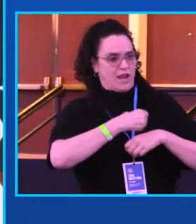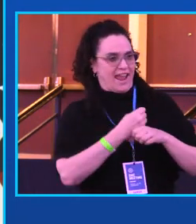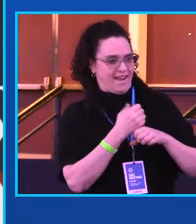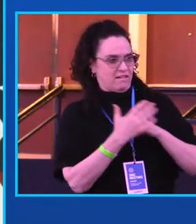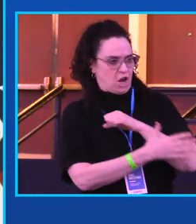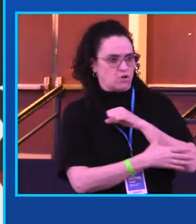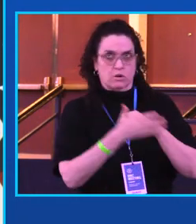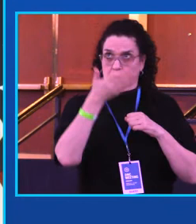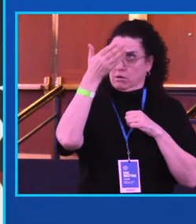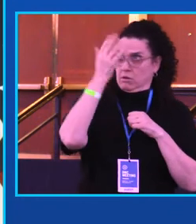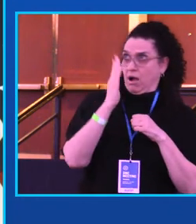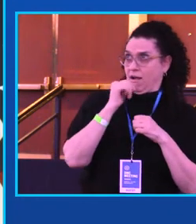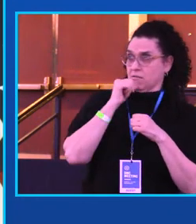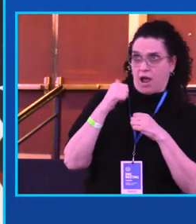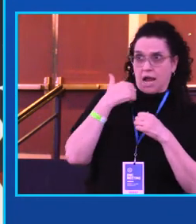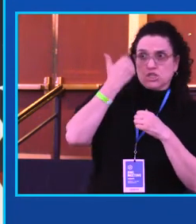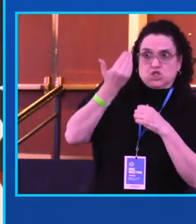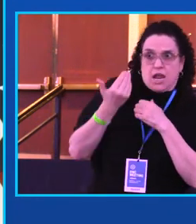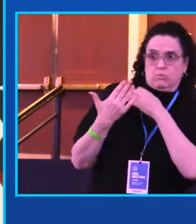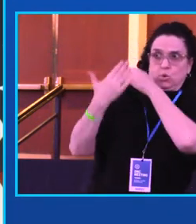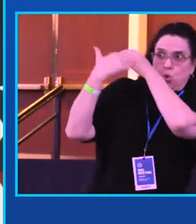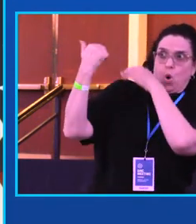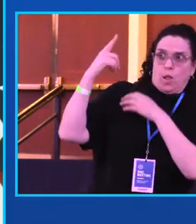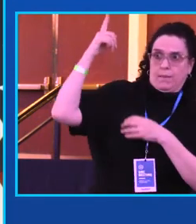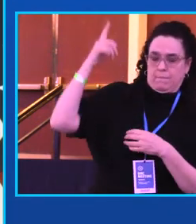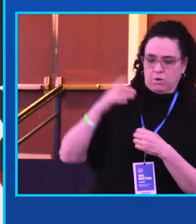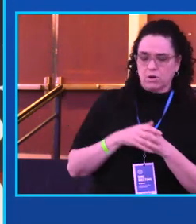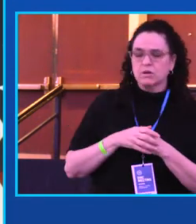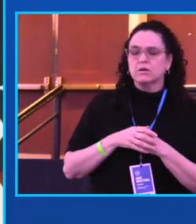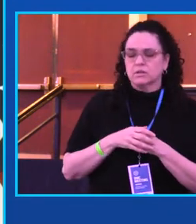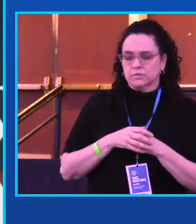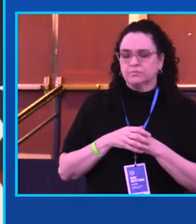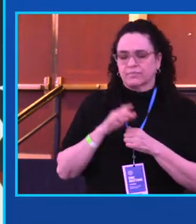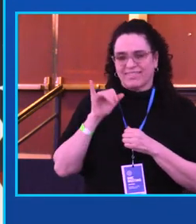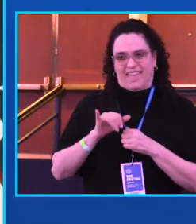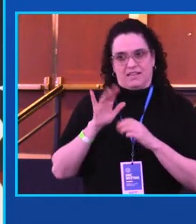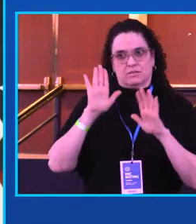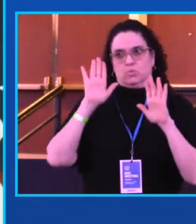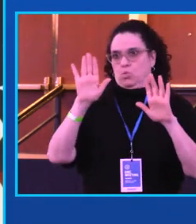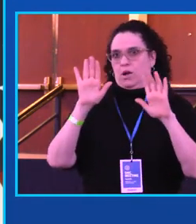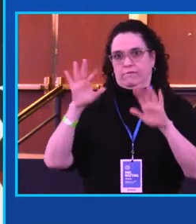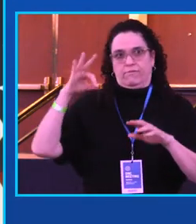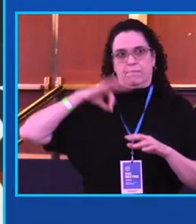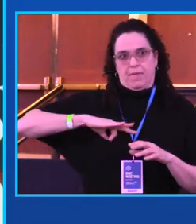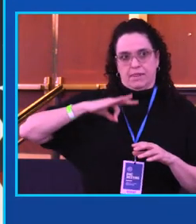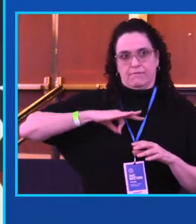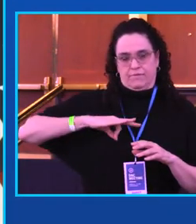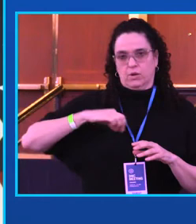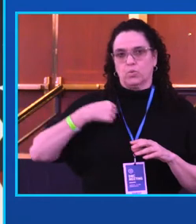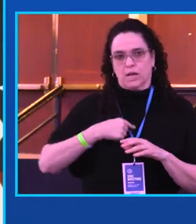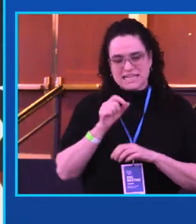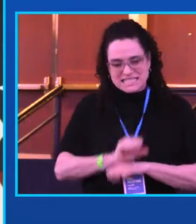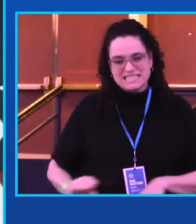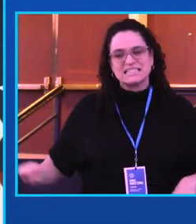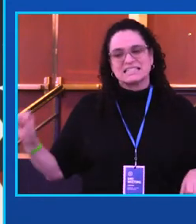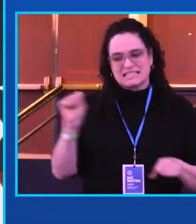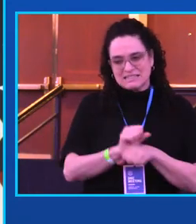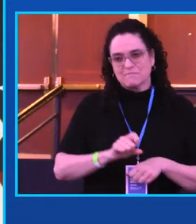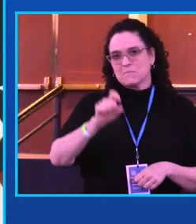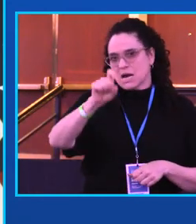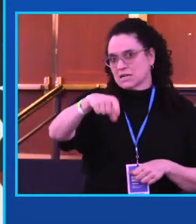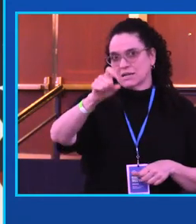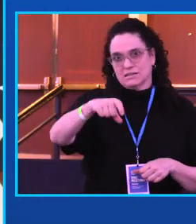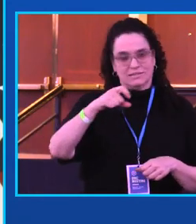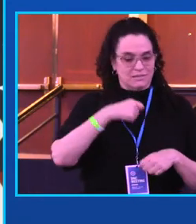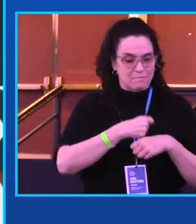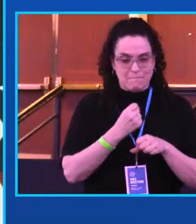to be called our God. That is the great reward. We must work to make this country as good